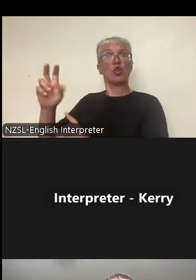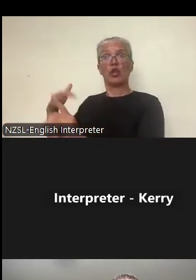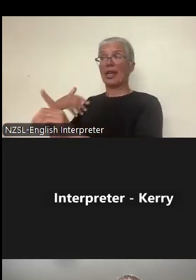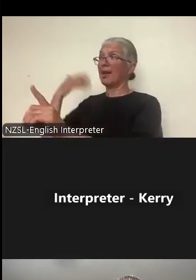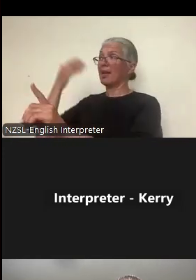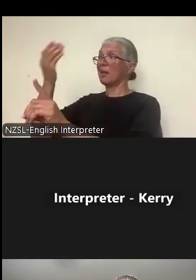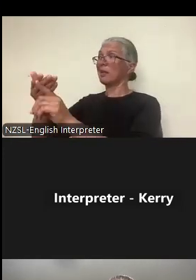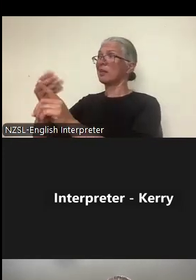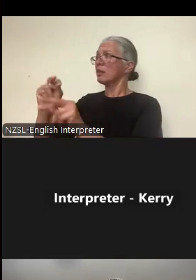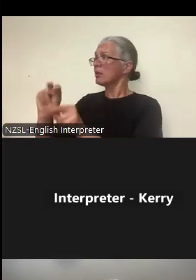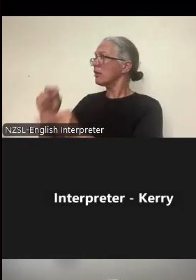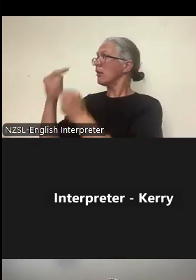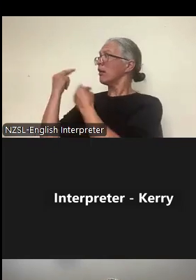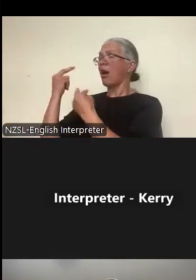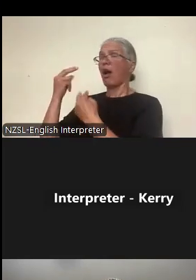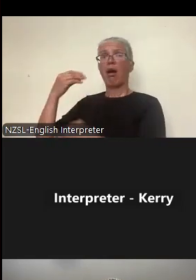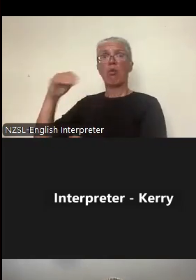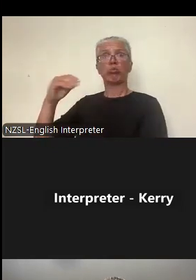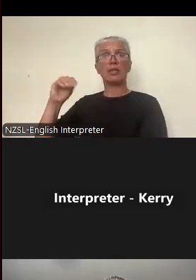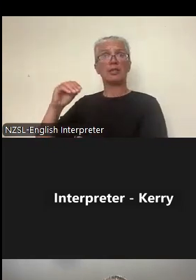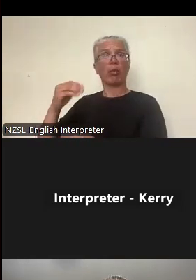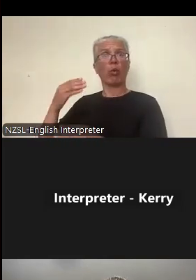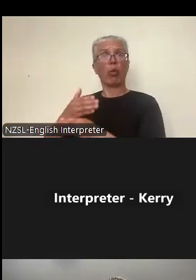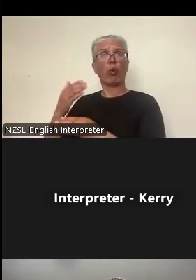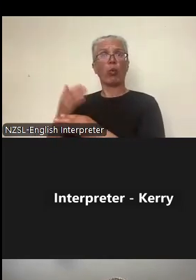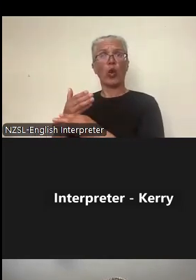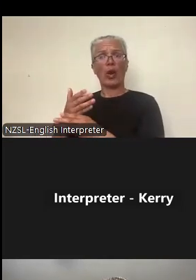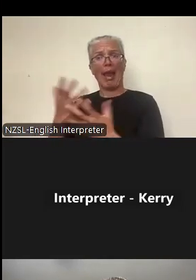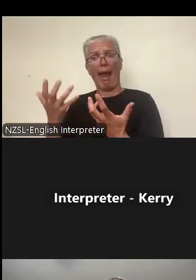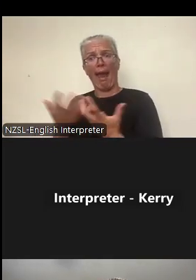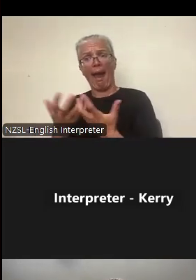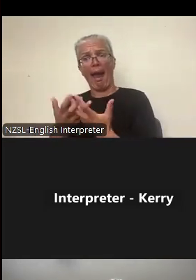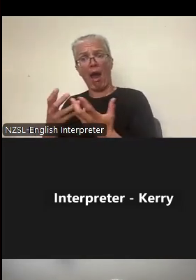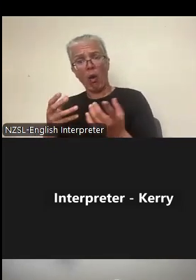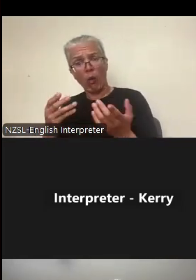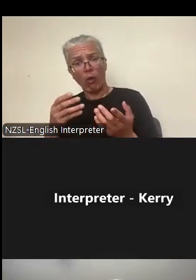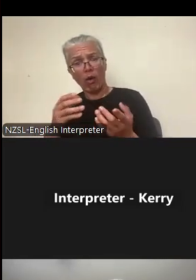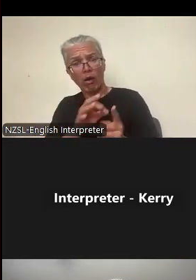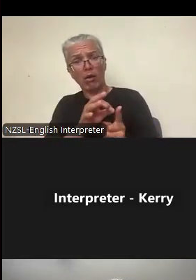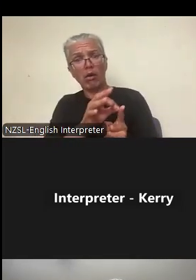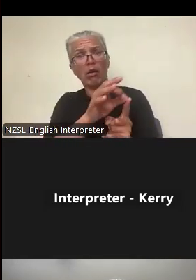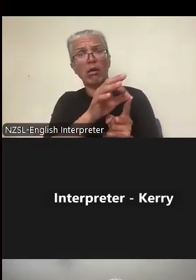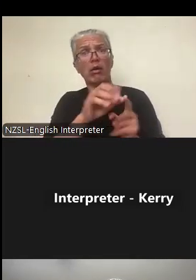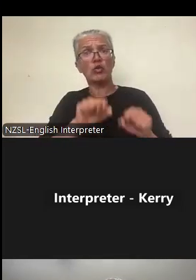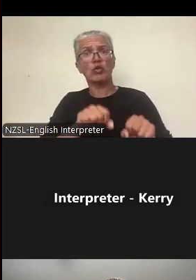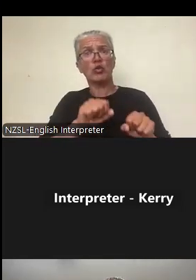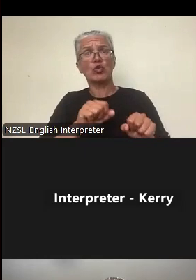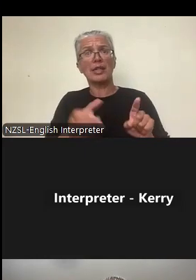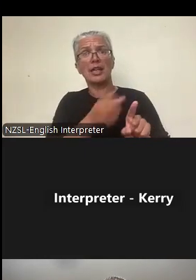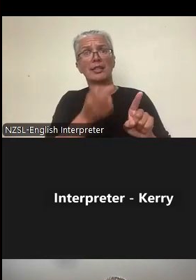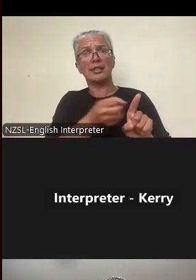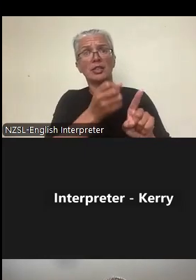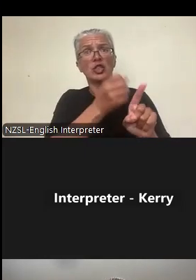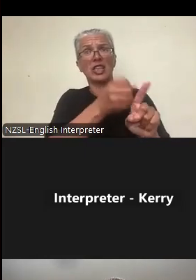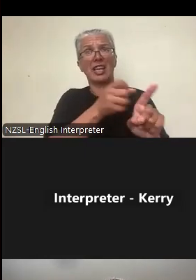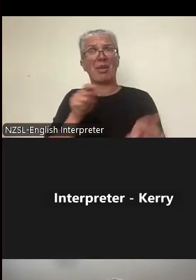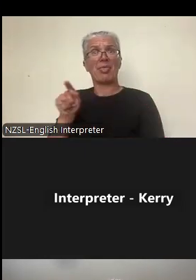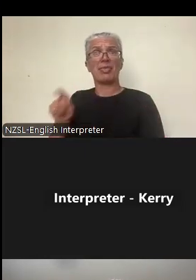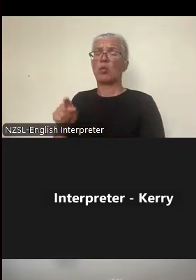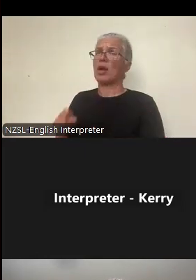work as a principal on student achievement this was a very important read for